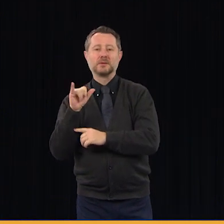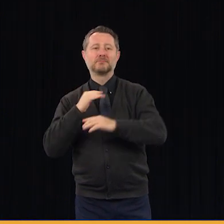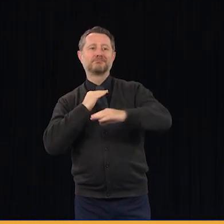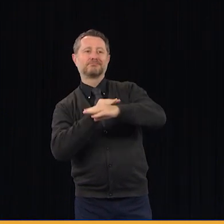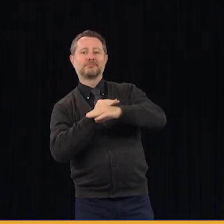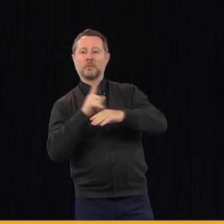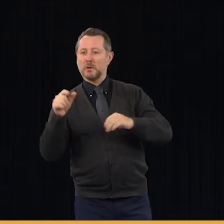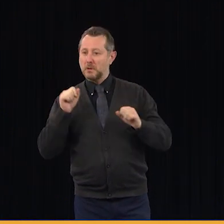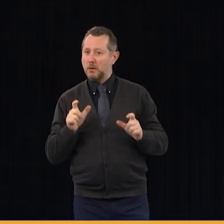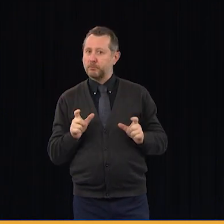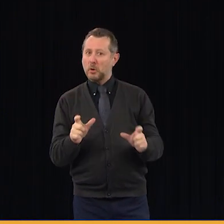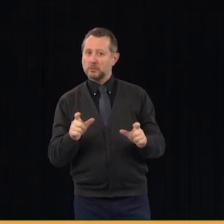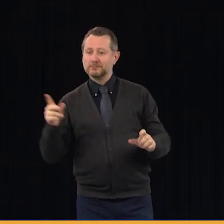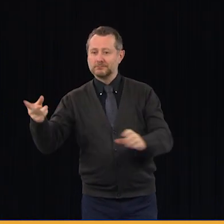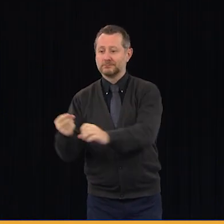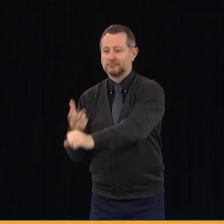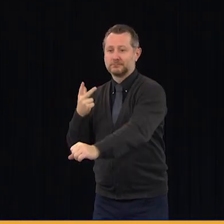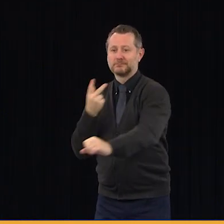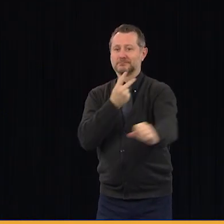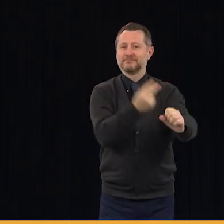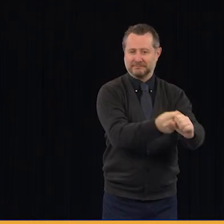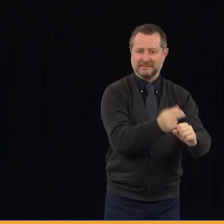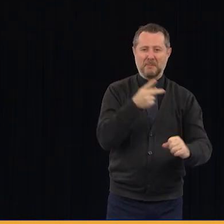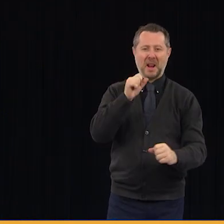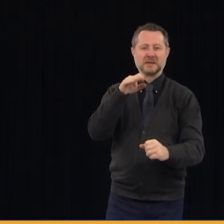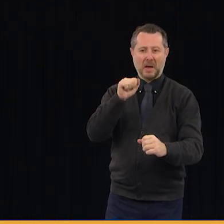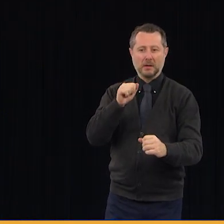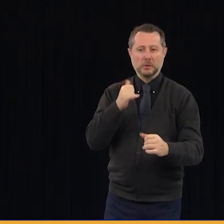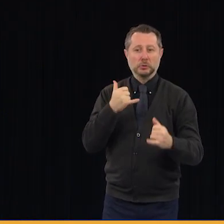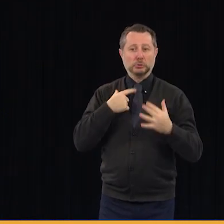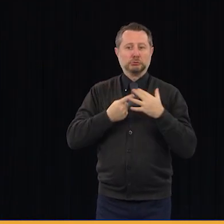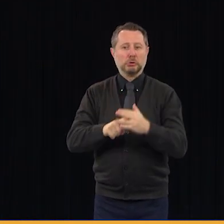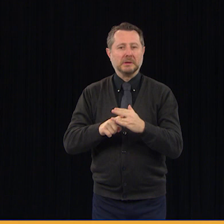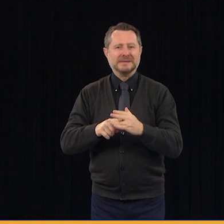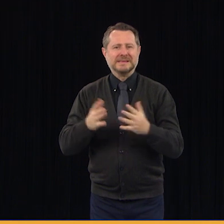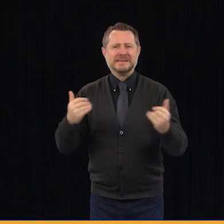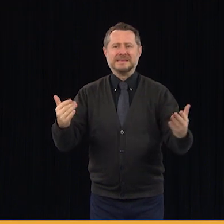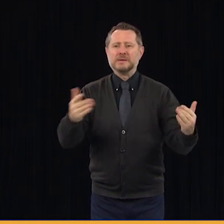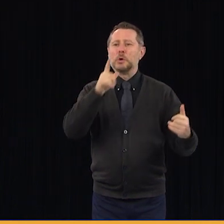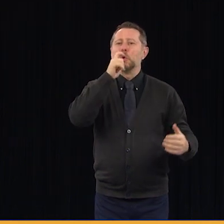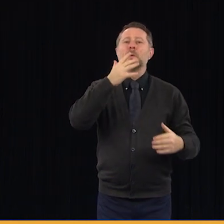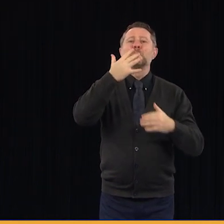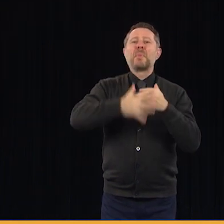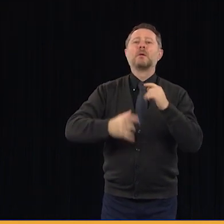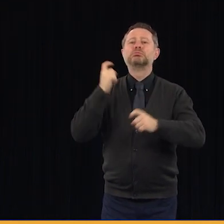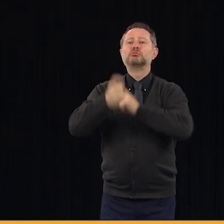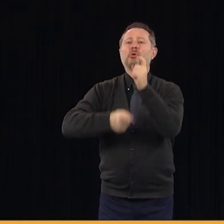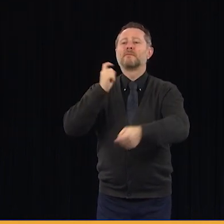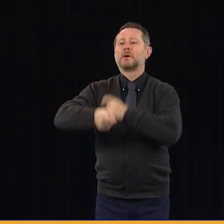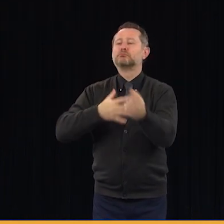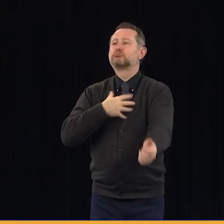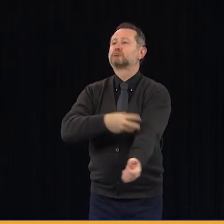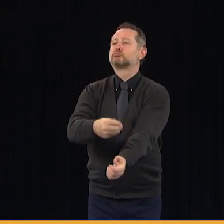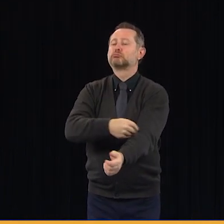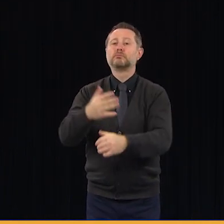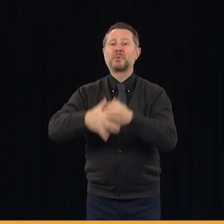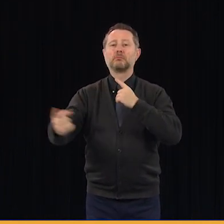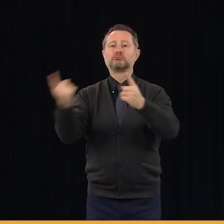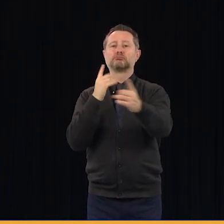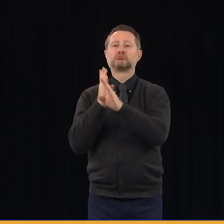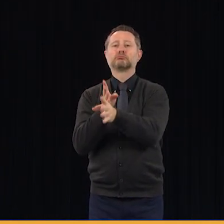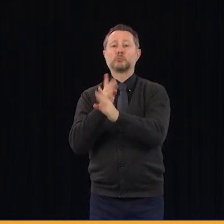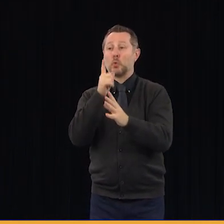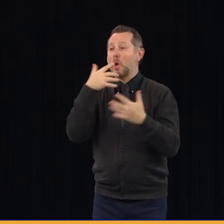people who were infected. We're starting a blood drive and asking those who have recovered from the virus to